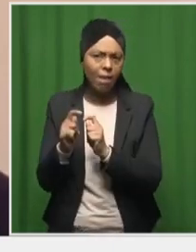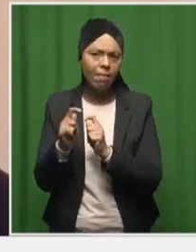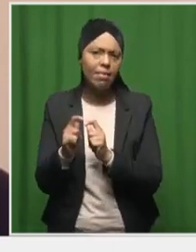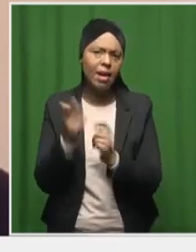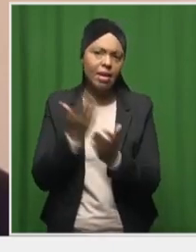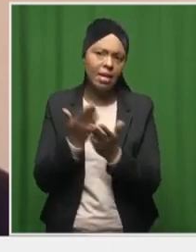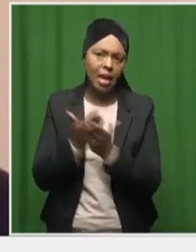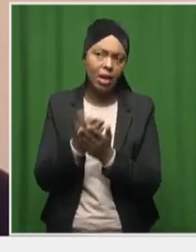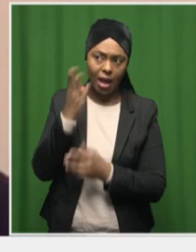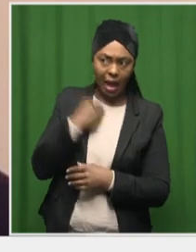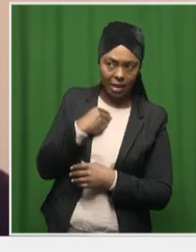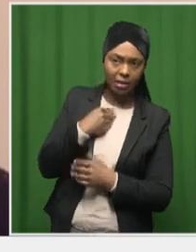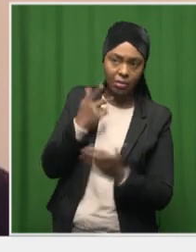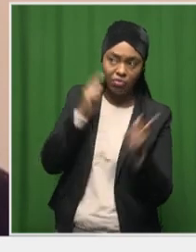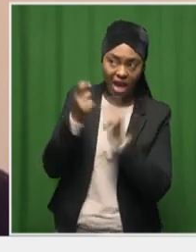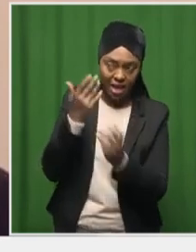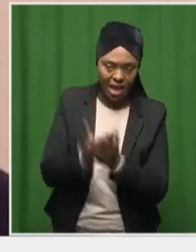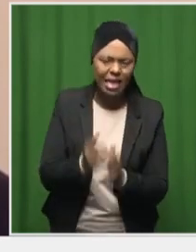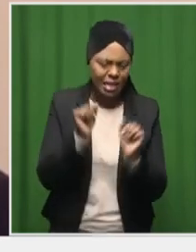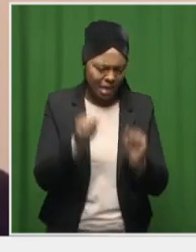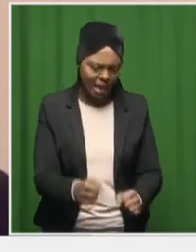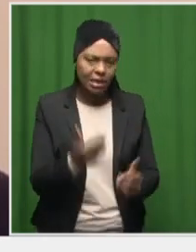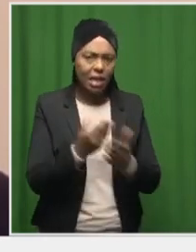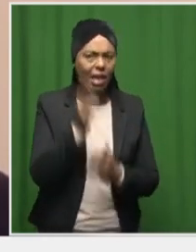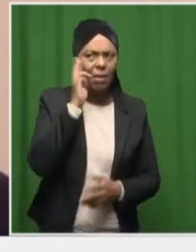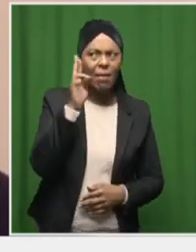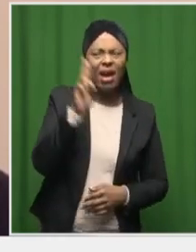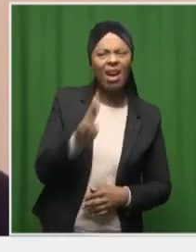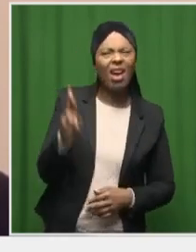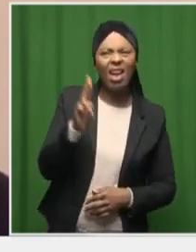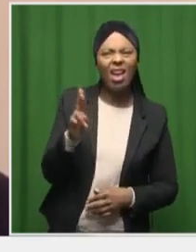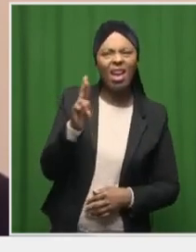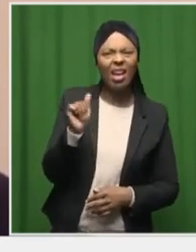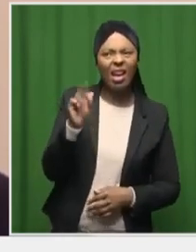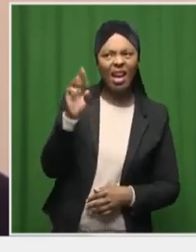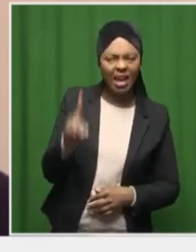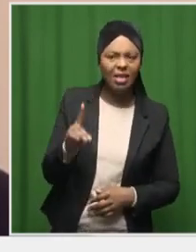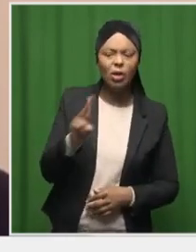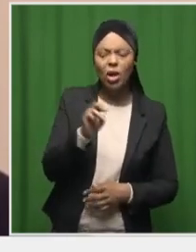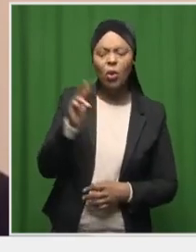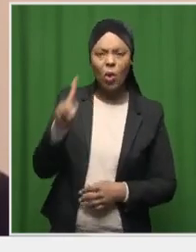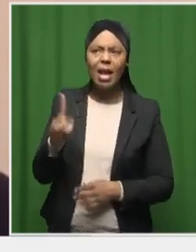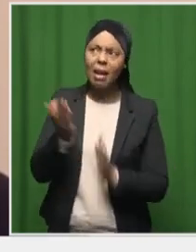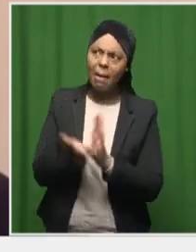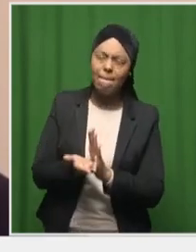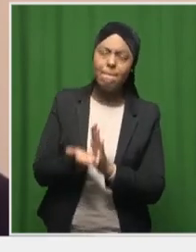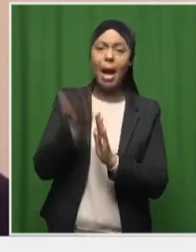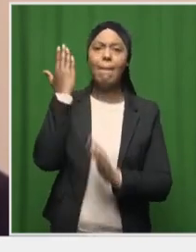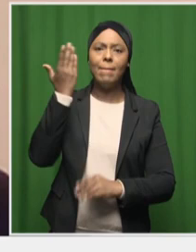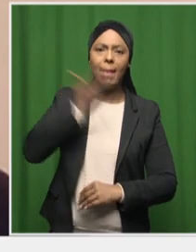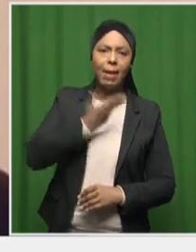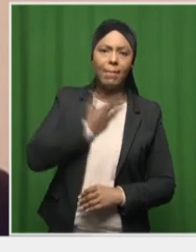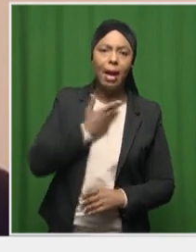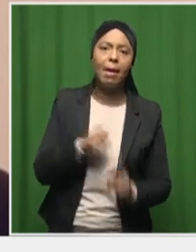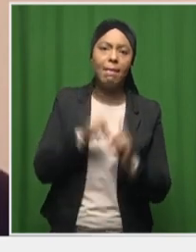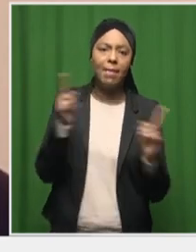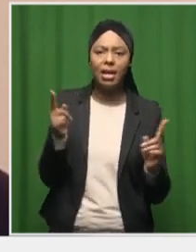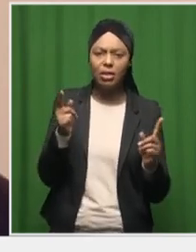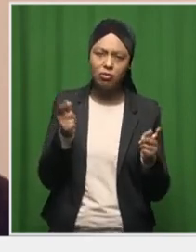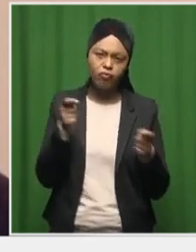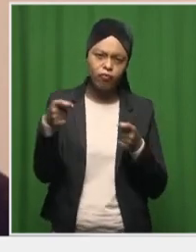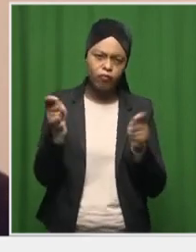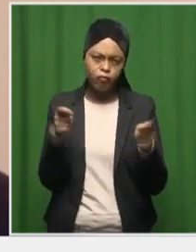I remember Rand I think it was 2001, went even higher. But we got a few things done, and